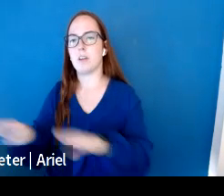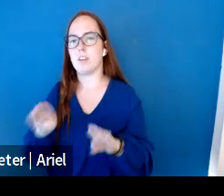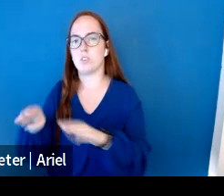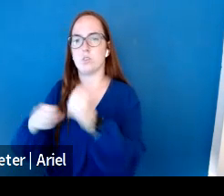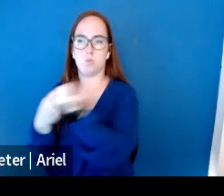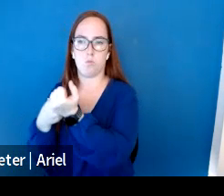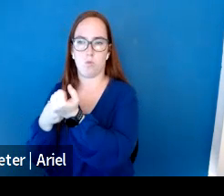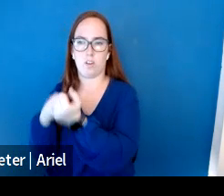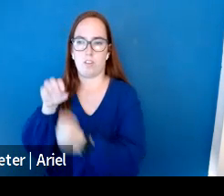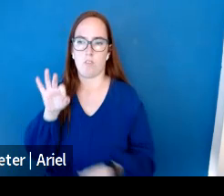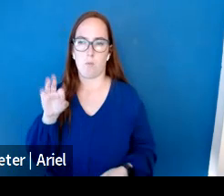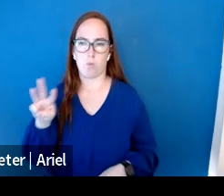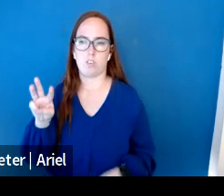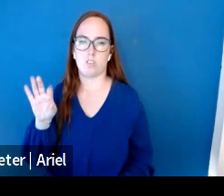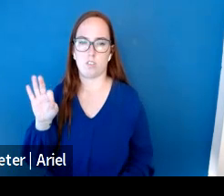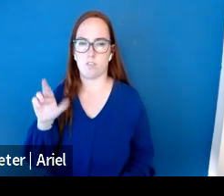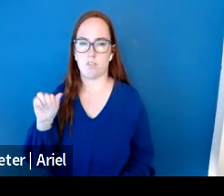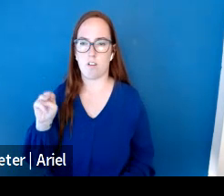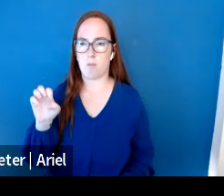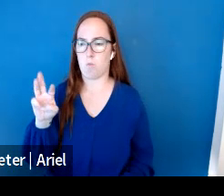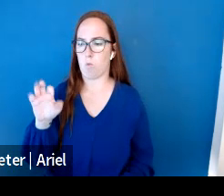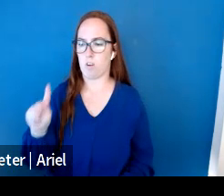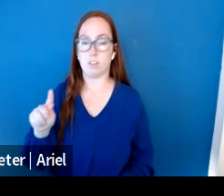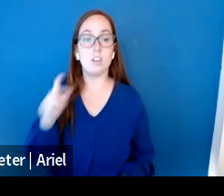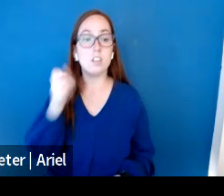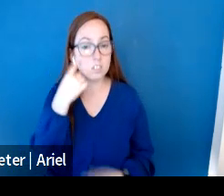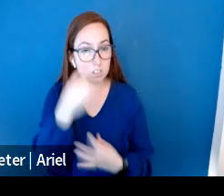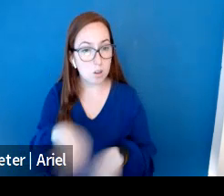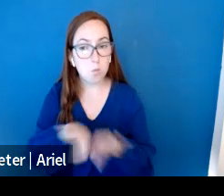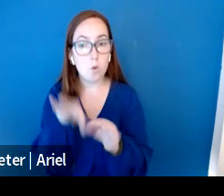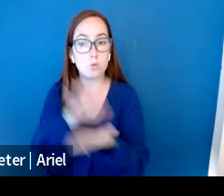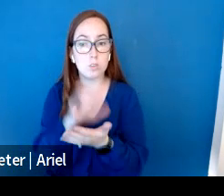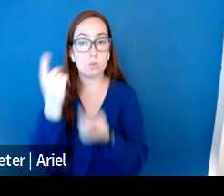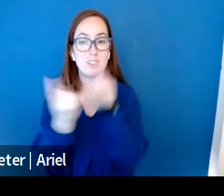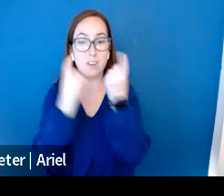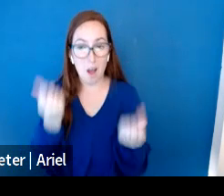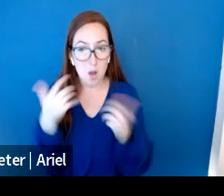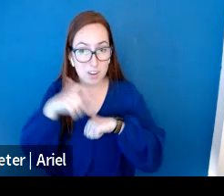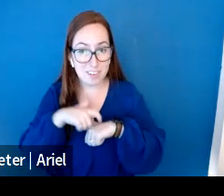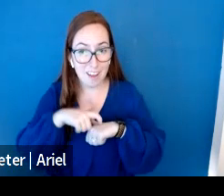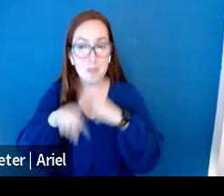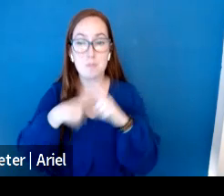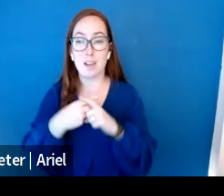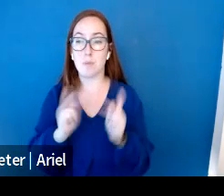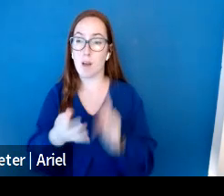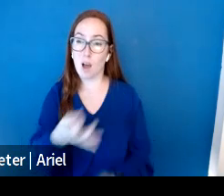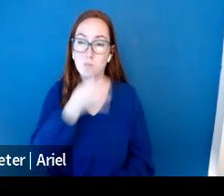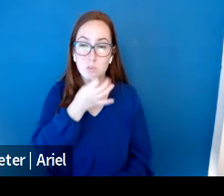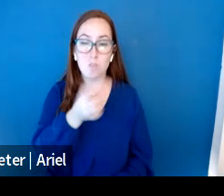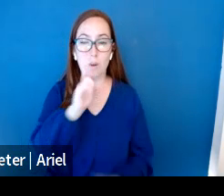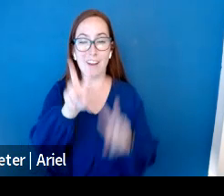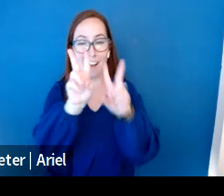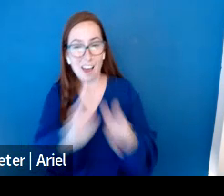Additionally, schools should consider the time and, as I indicated, the expertise required to analyze and interpret